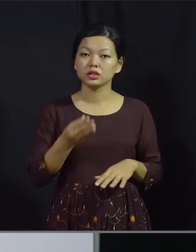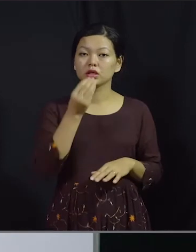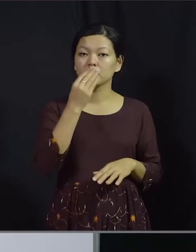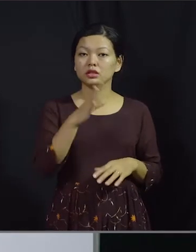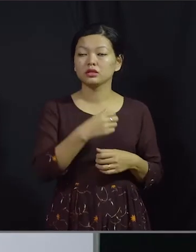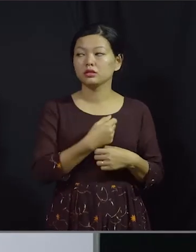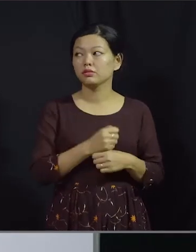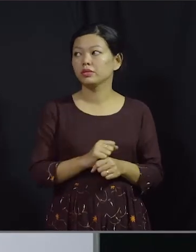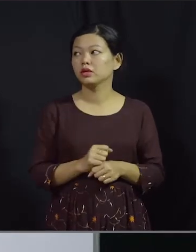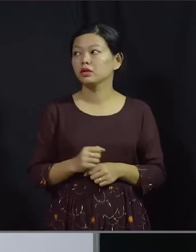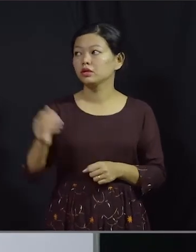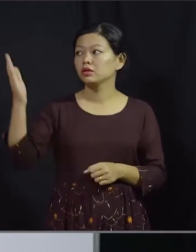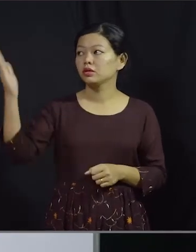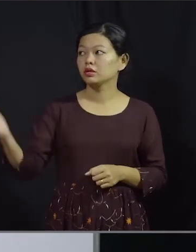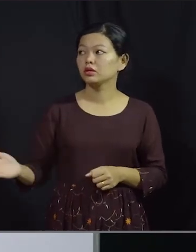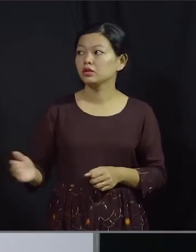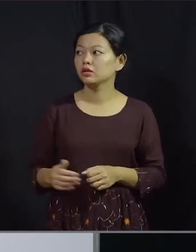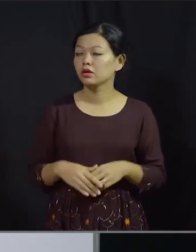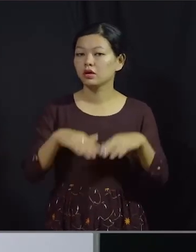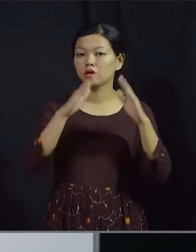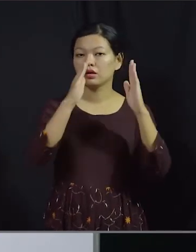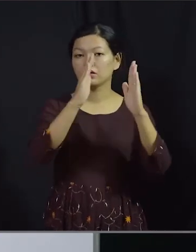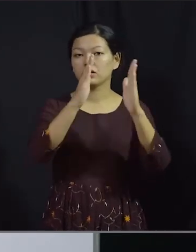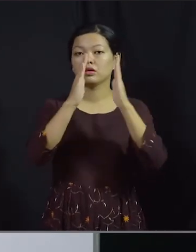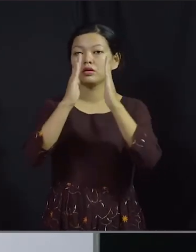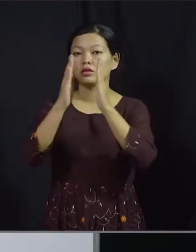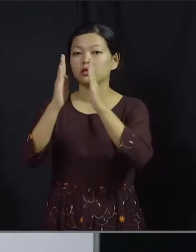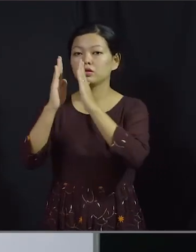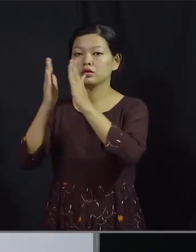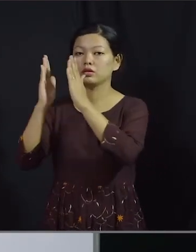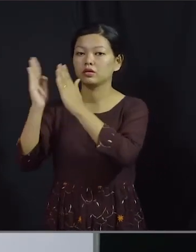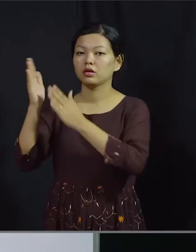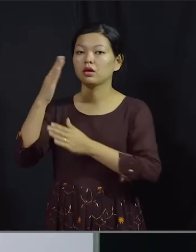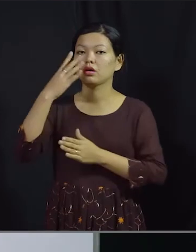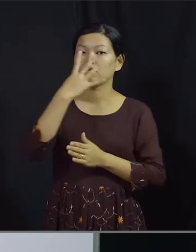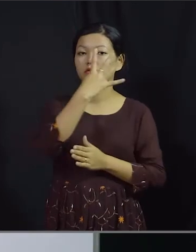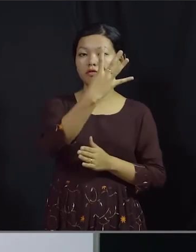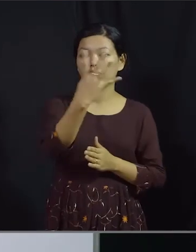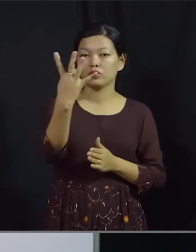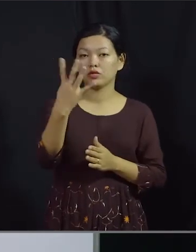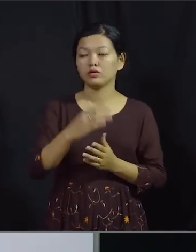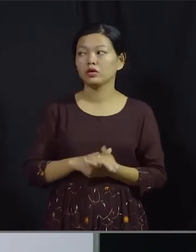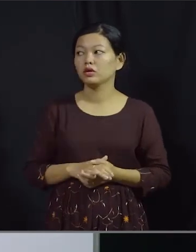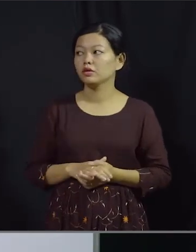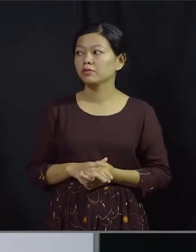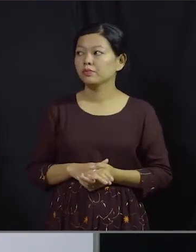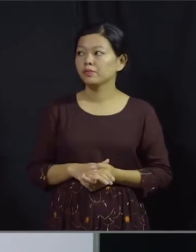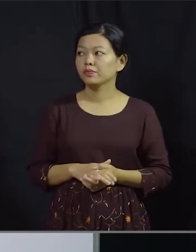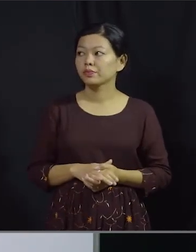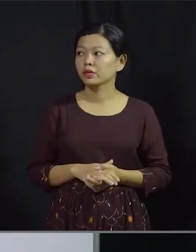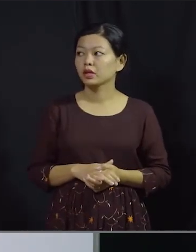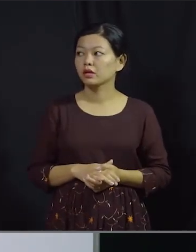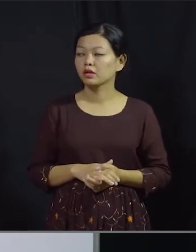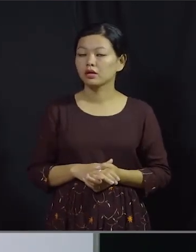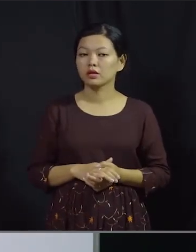means we have here 4 columns, that is particulars column, rupees, particulars, then rupees. Then